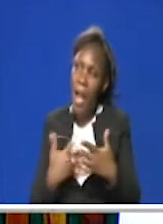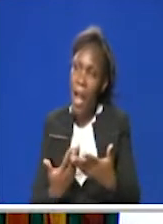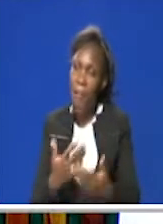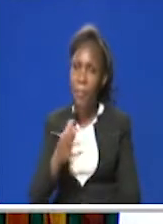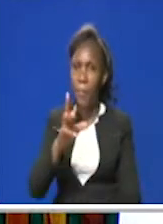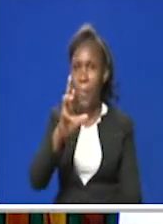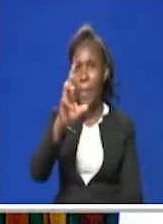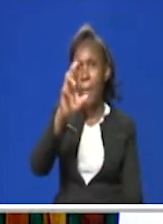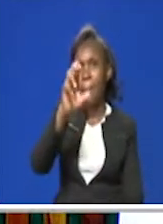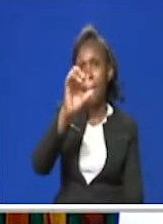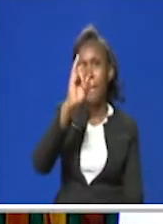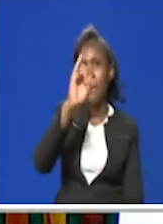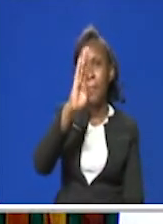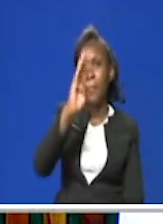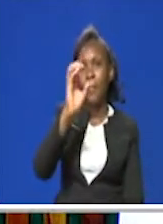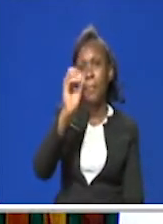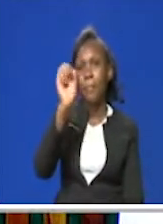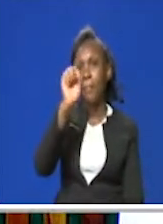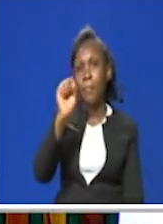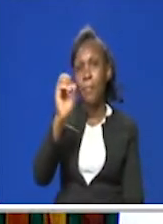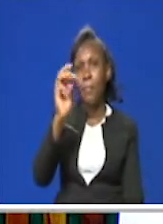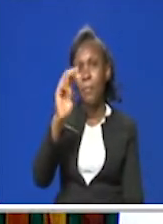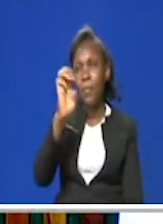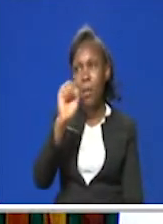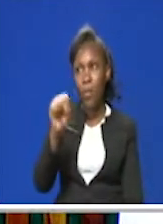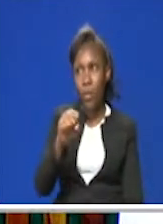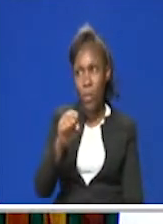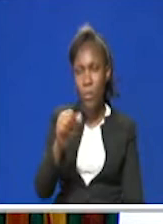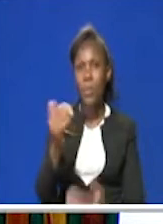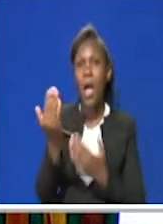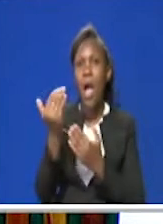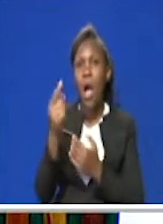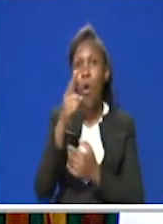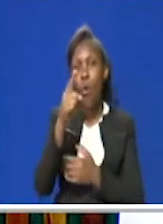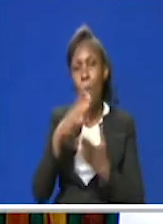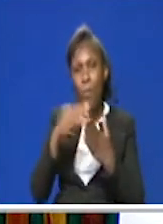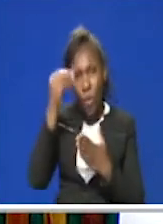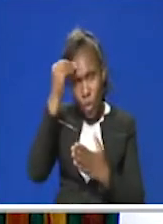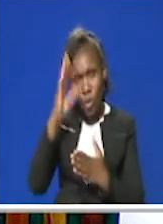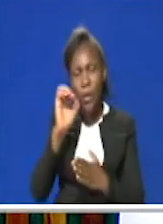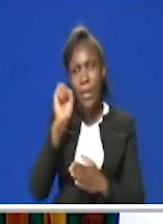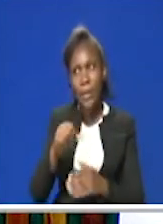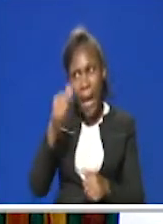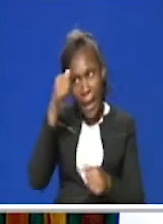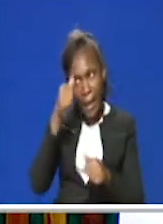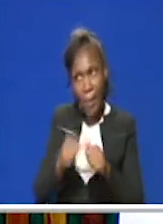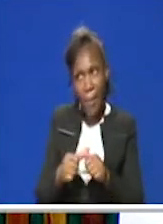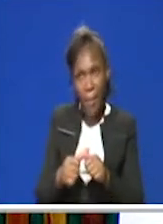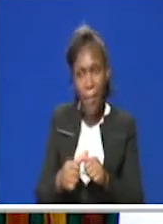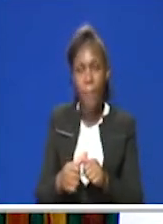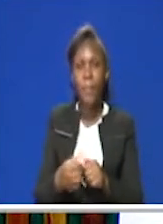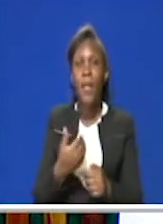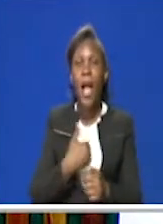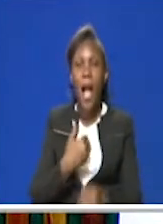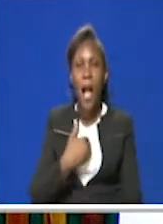ribosomes, organelles by the name ribosomes. I hope, students, you can remember those organelles. We